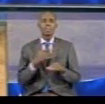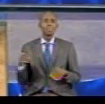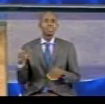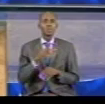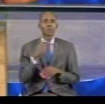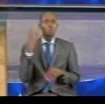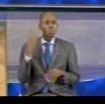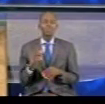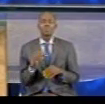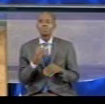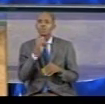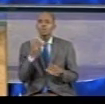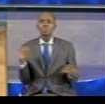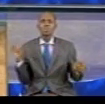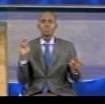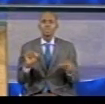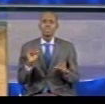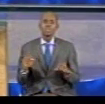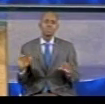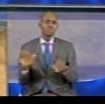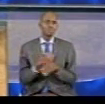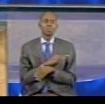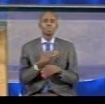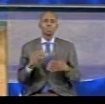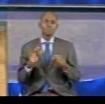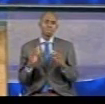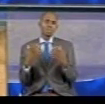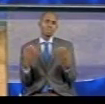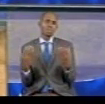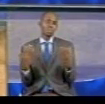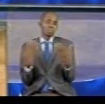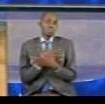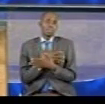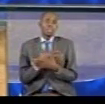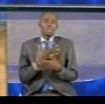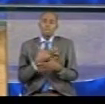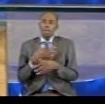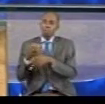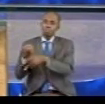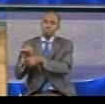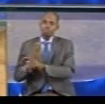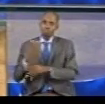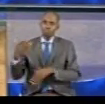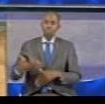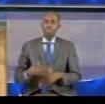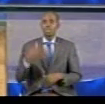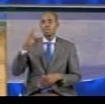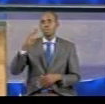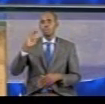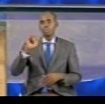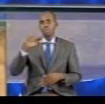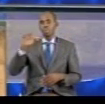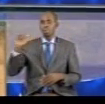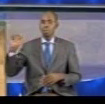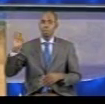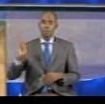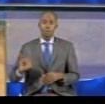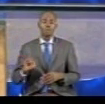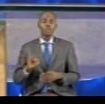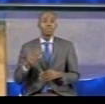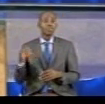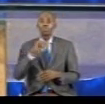unnecessarily afraid, and they hired Balaam. Because of hiring Balaam, when they shouldn't have done